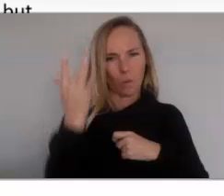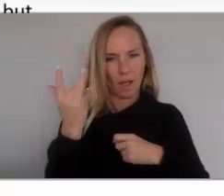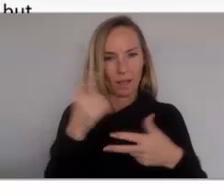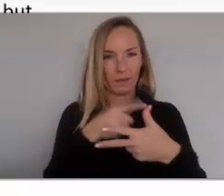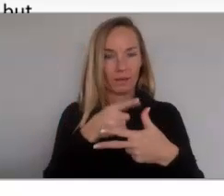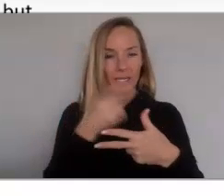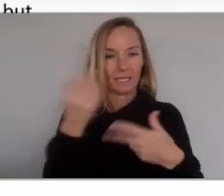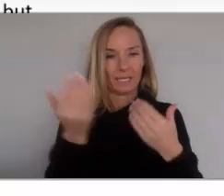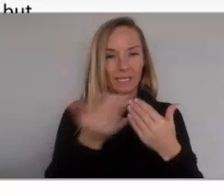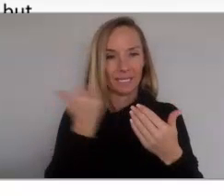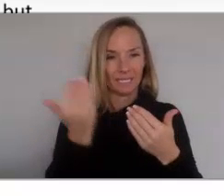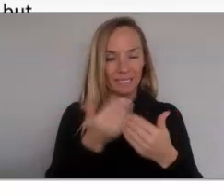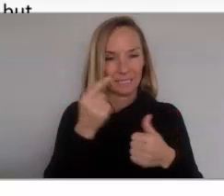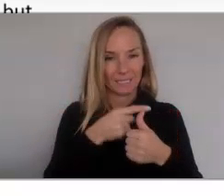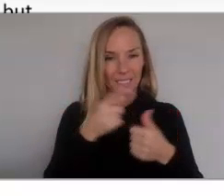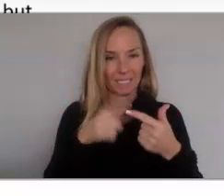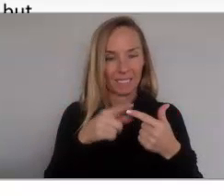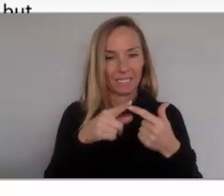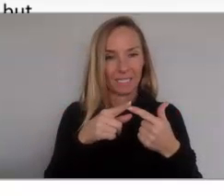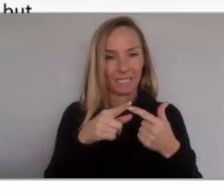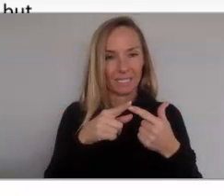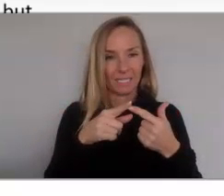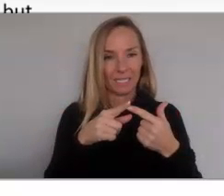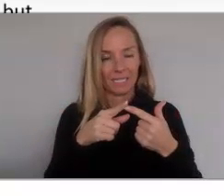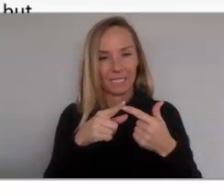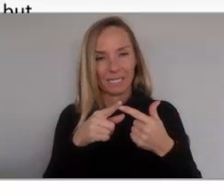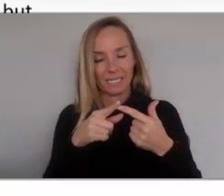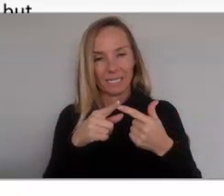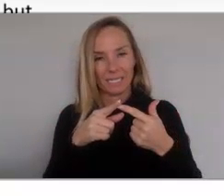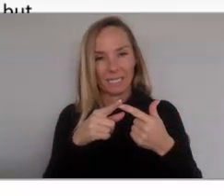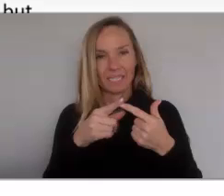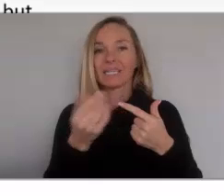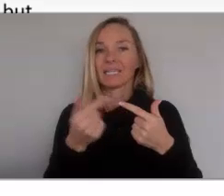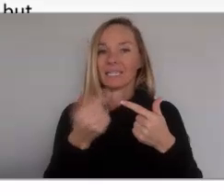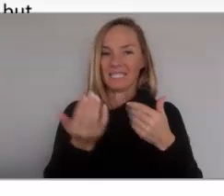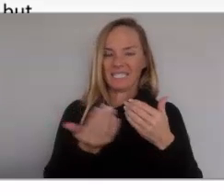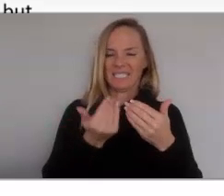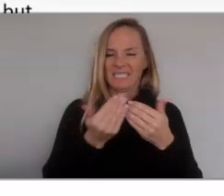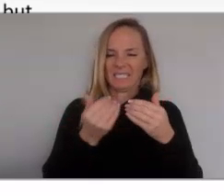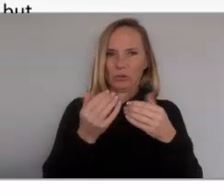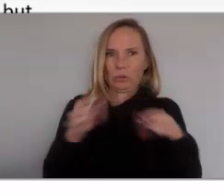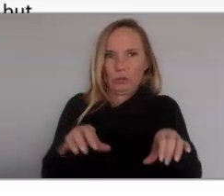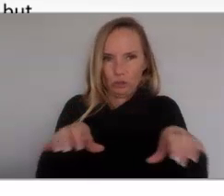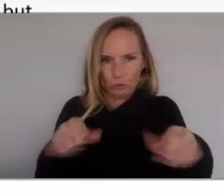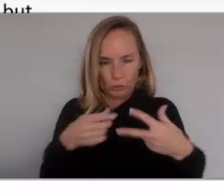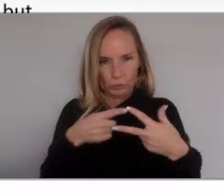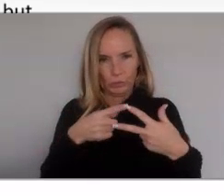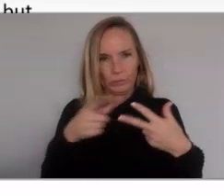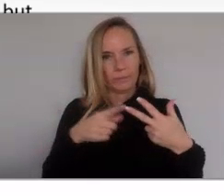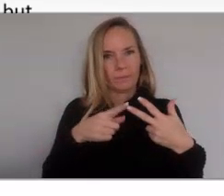idea. Our 3 reasons are, reason 1, because it is easy. Reason 2, it is